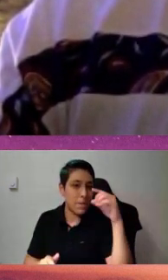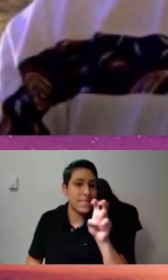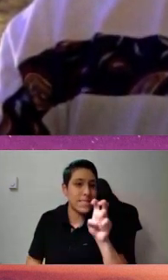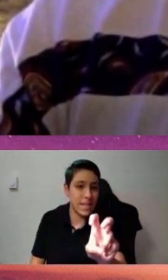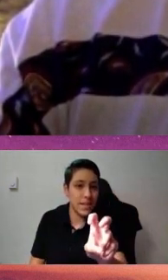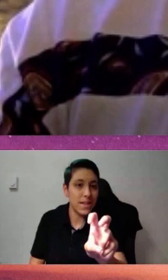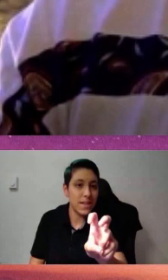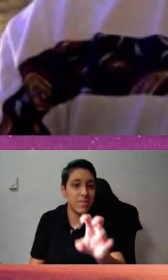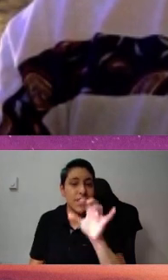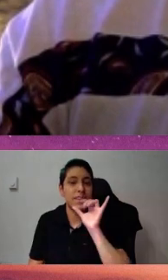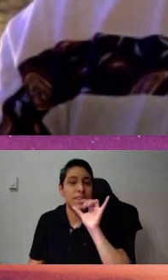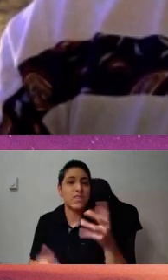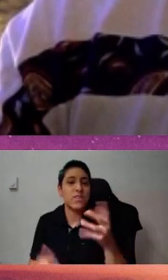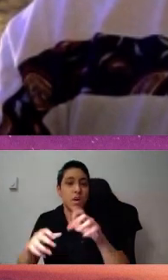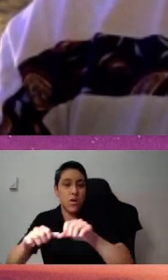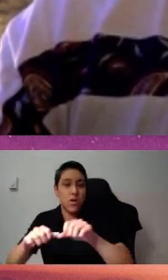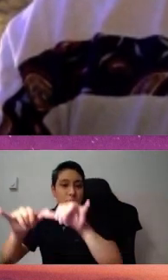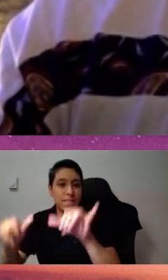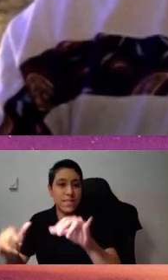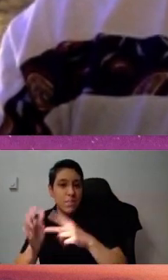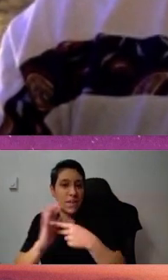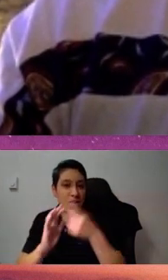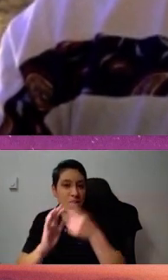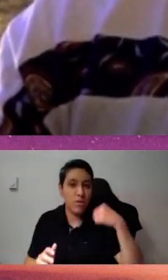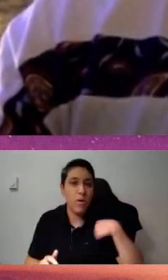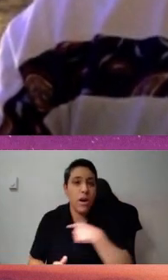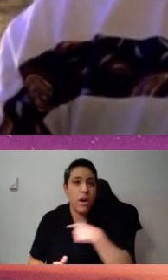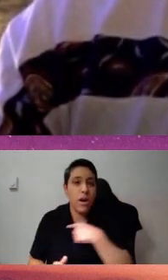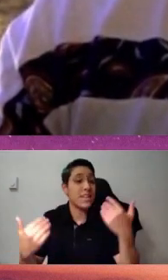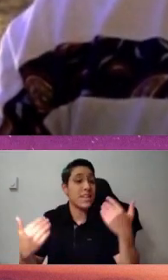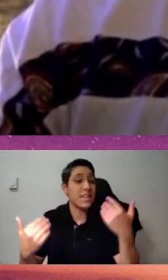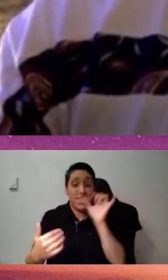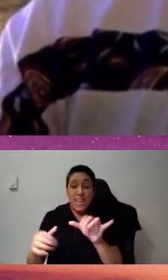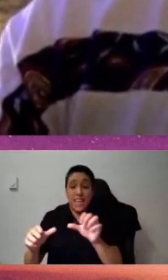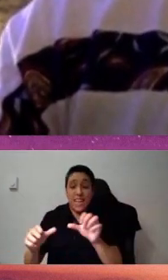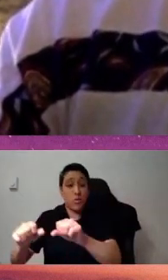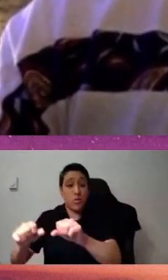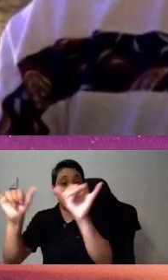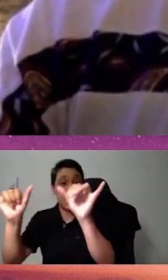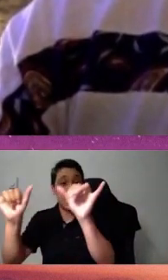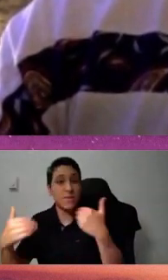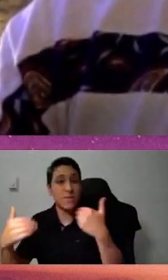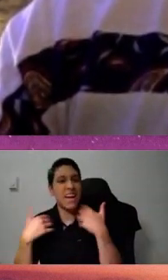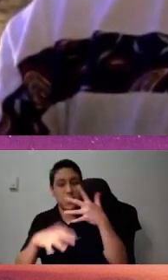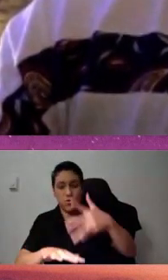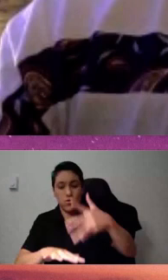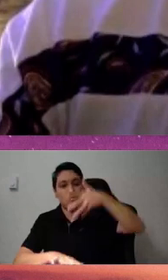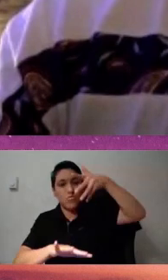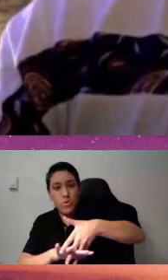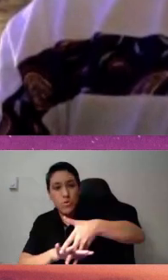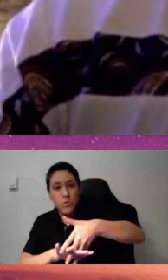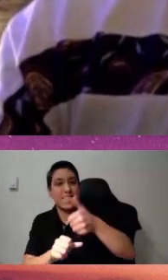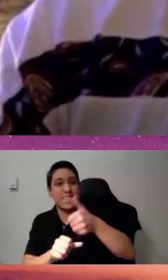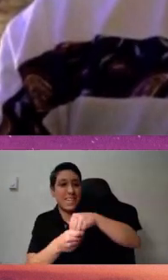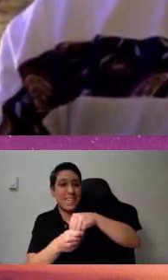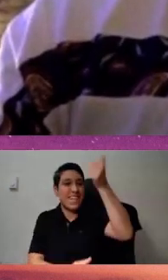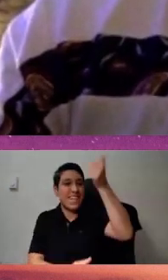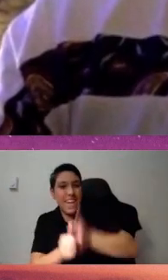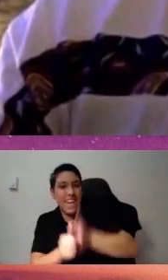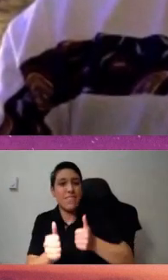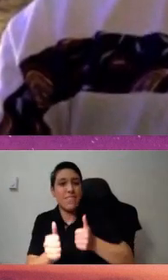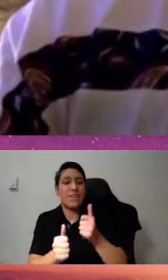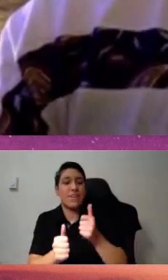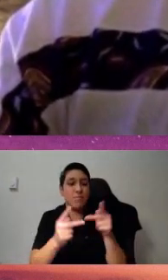it has roots in almost every system of power that you can think of. And it's done so very